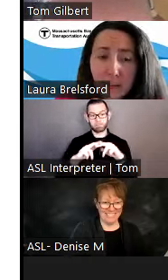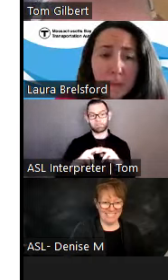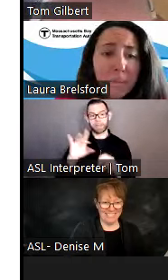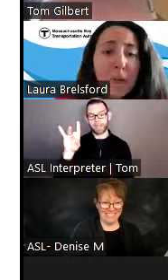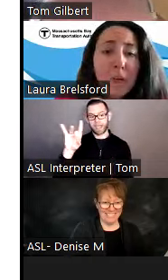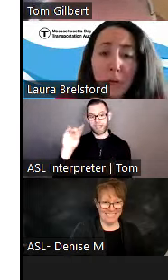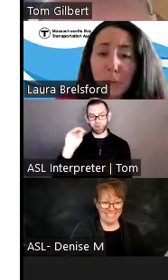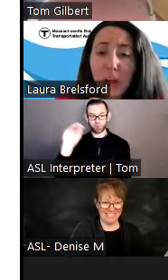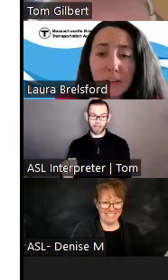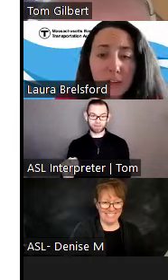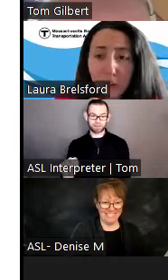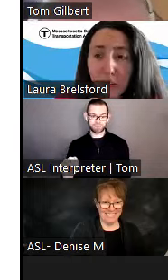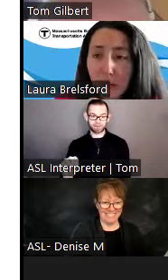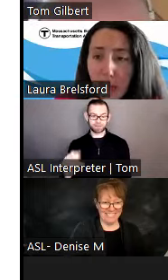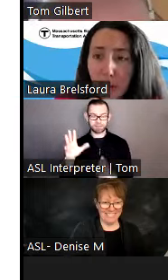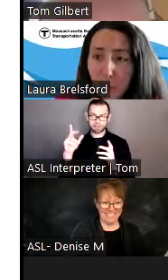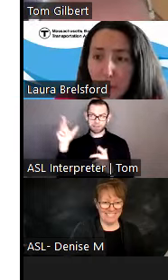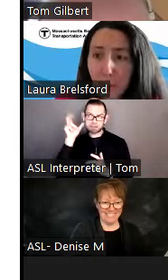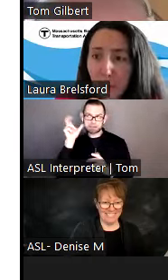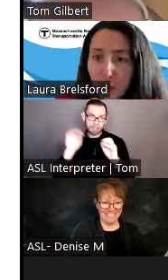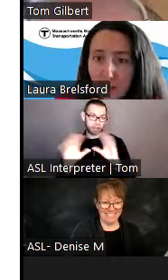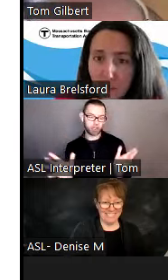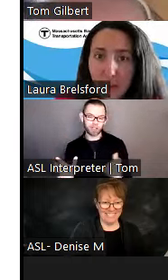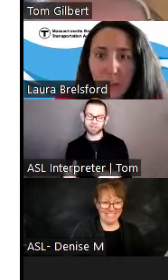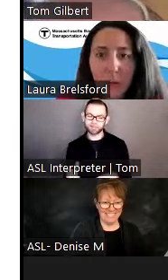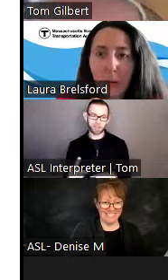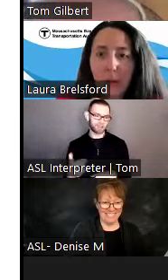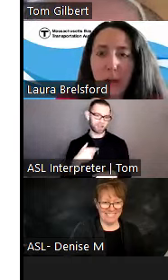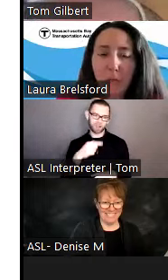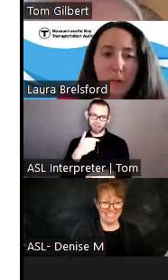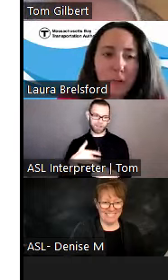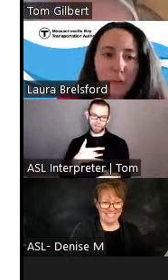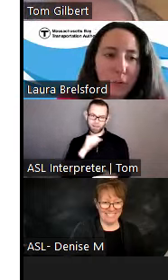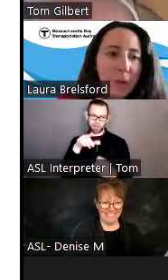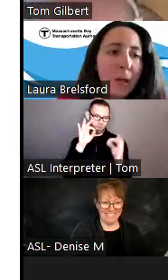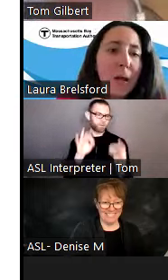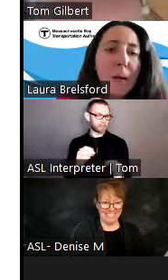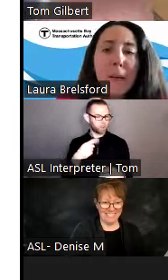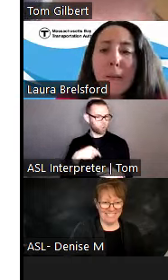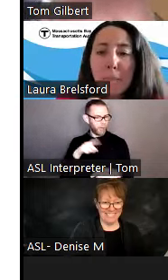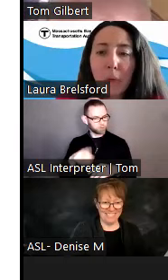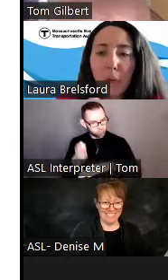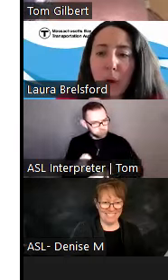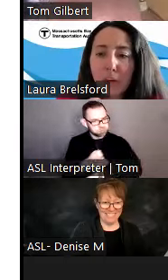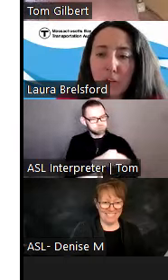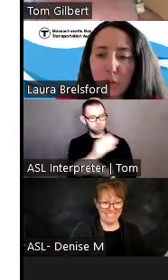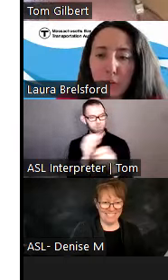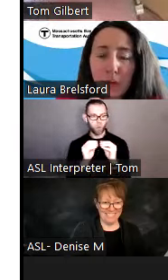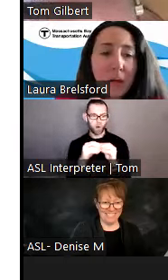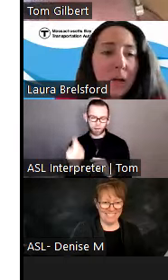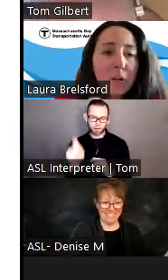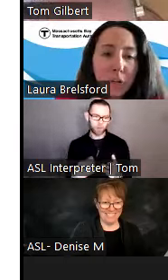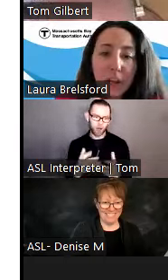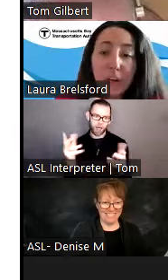80%. So that's certainly not where we want to be. We know we have a lot of work to do, but we wanted